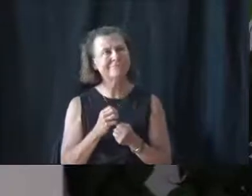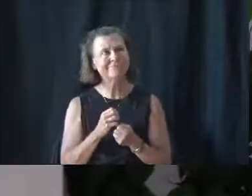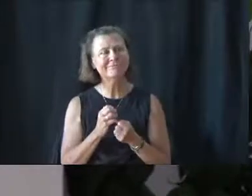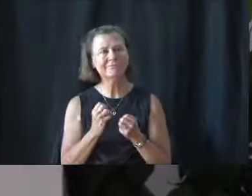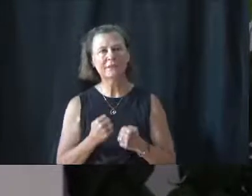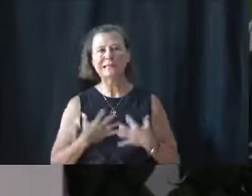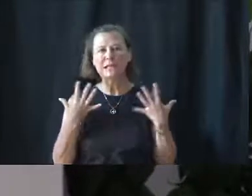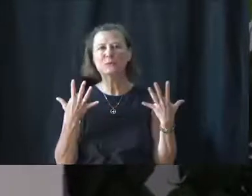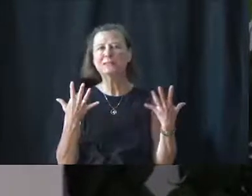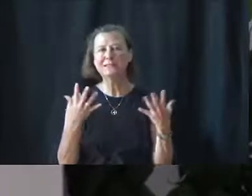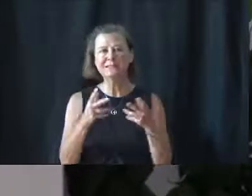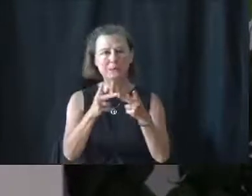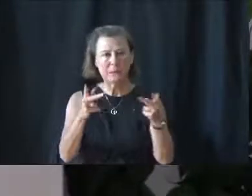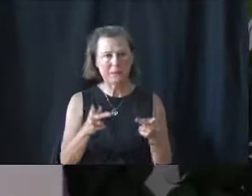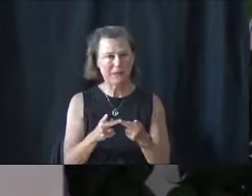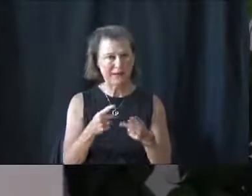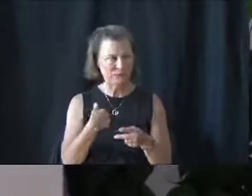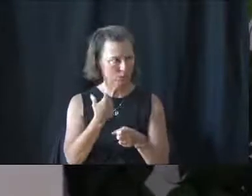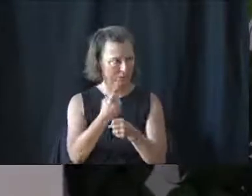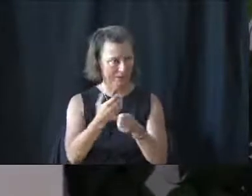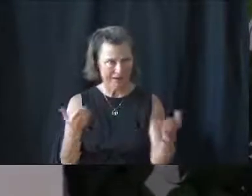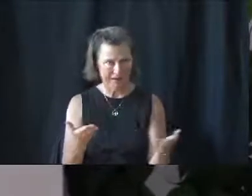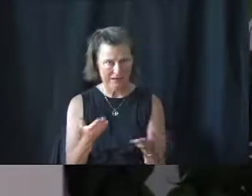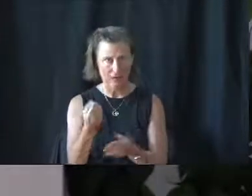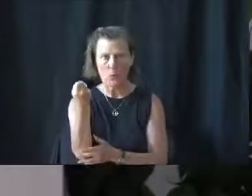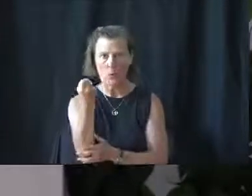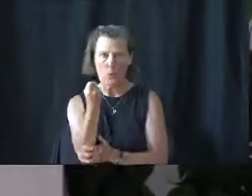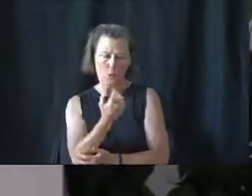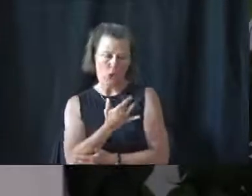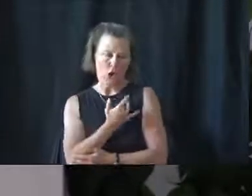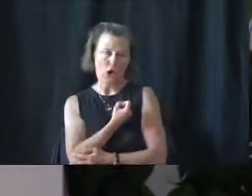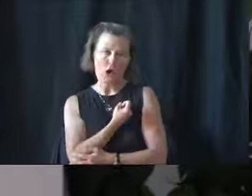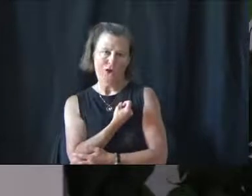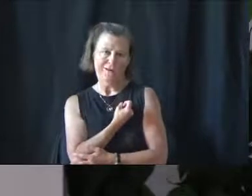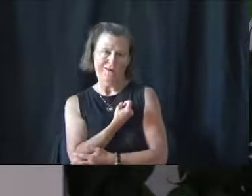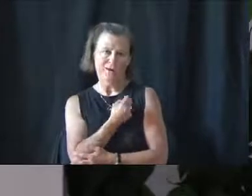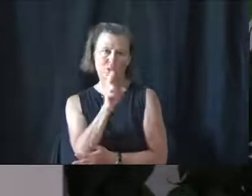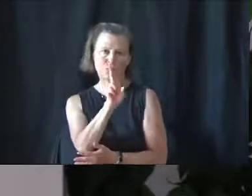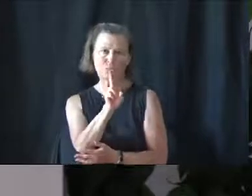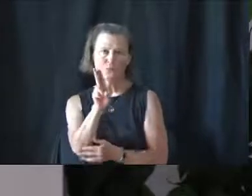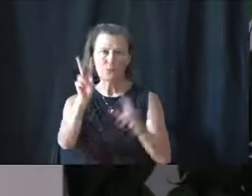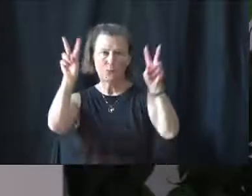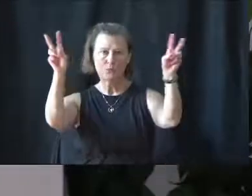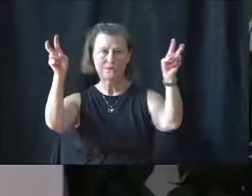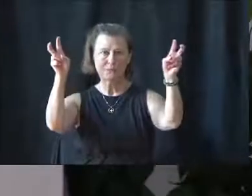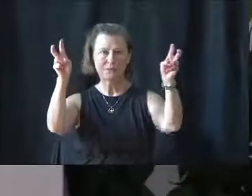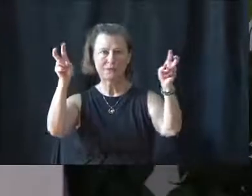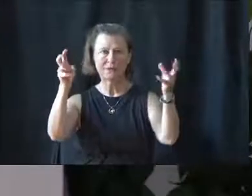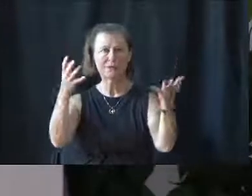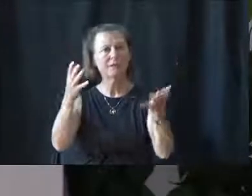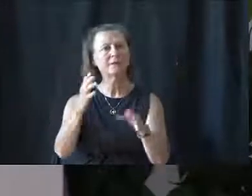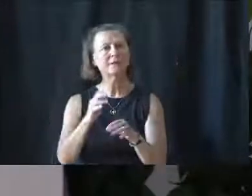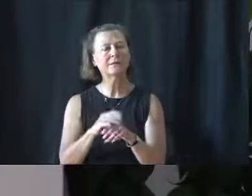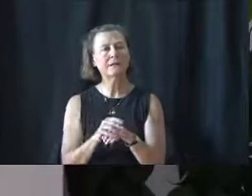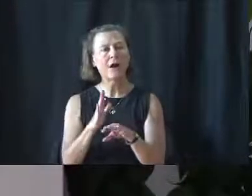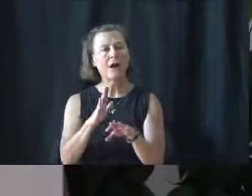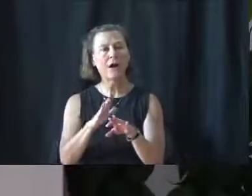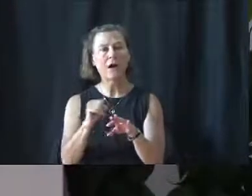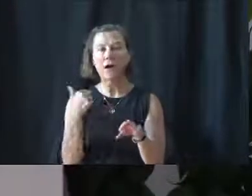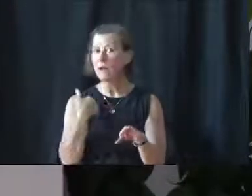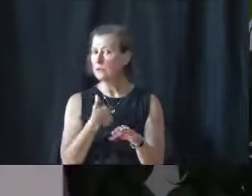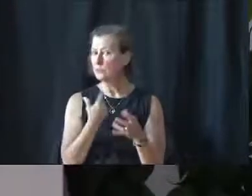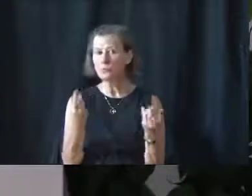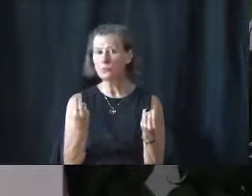here and hold in our hearts the Unitarian Universalist principle which calls upon us